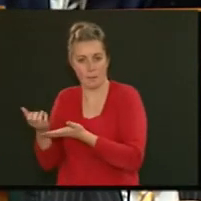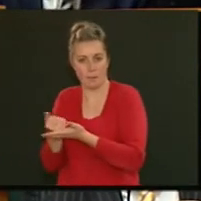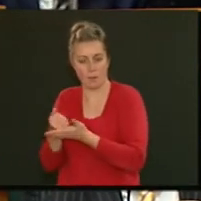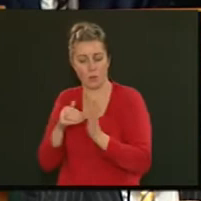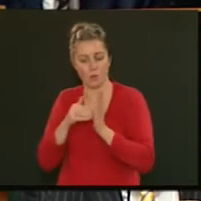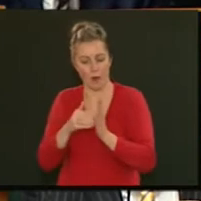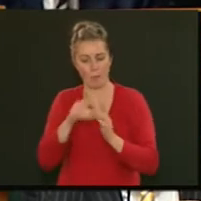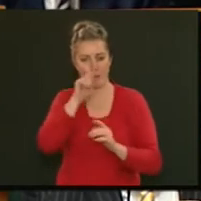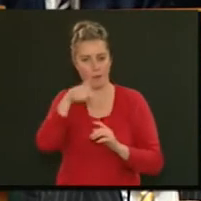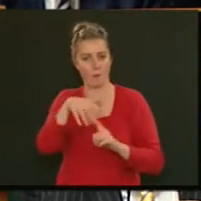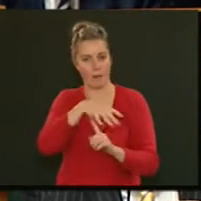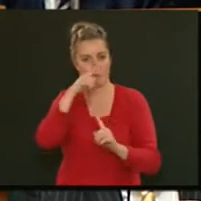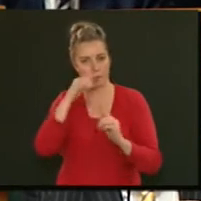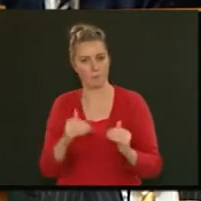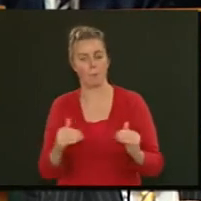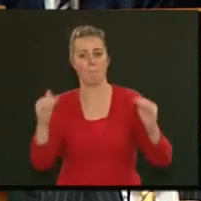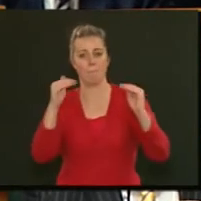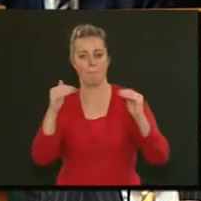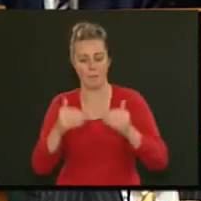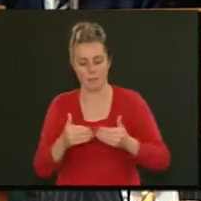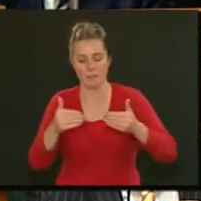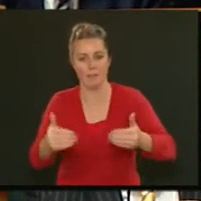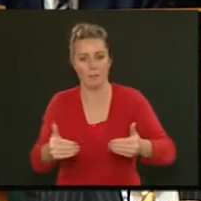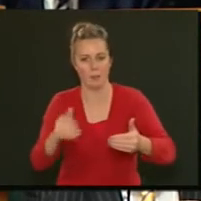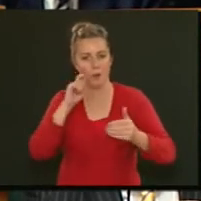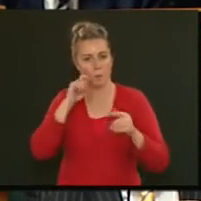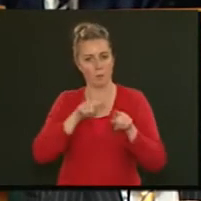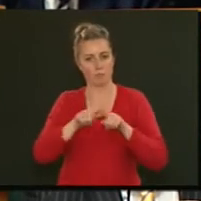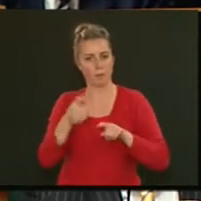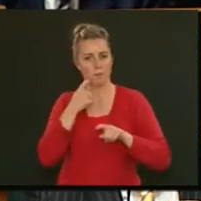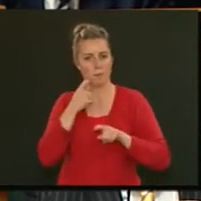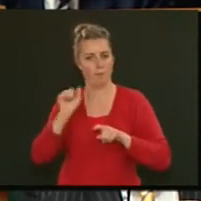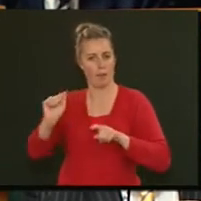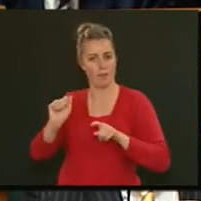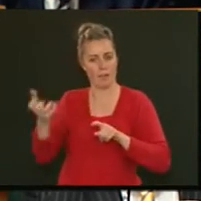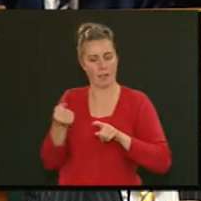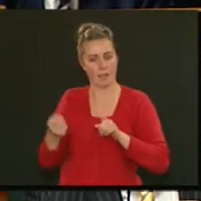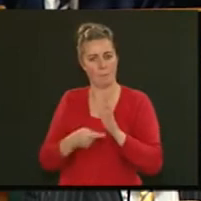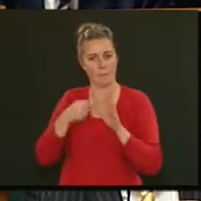get ahead. It is a first step towards simplifying the income tax system.